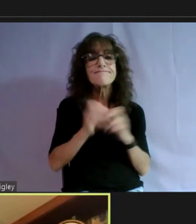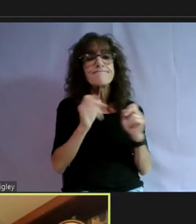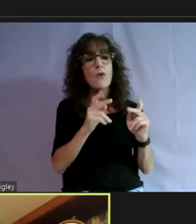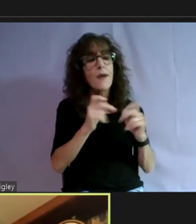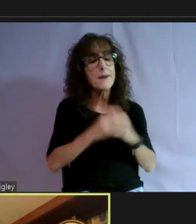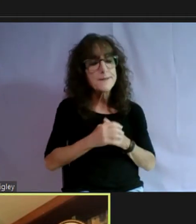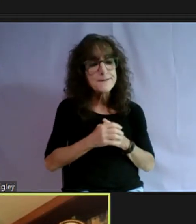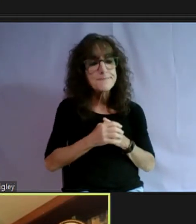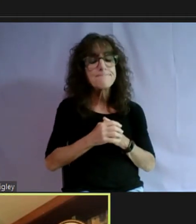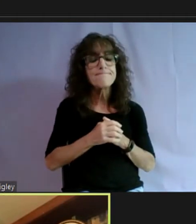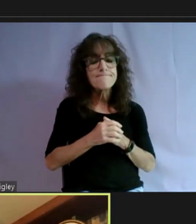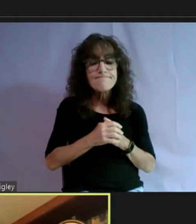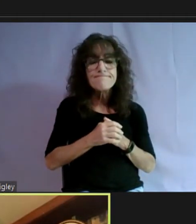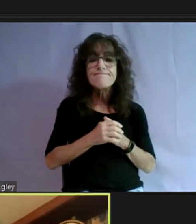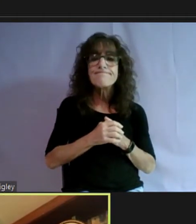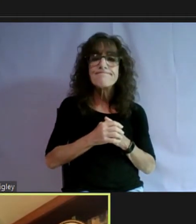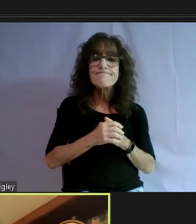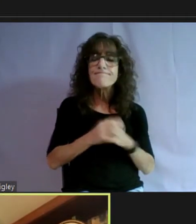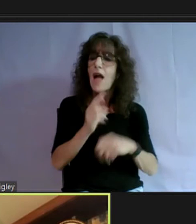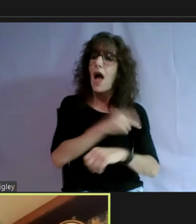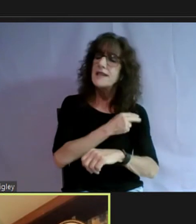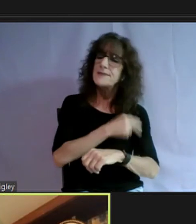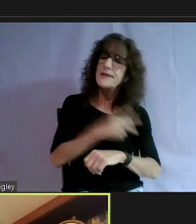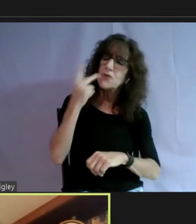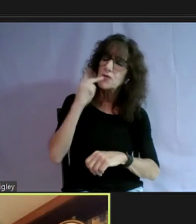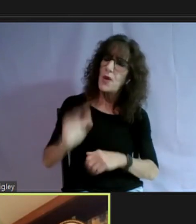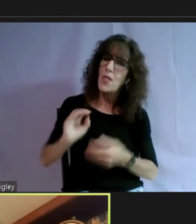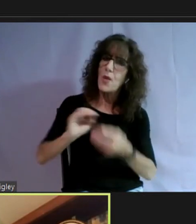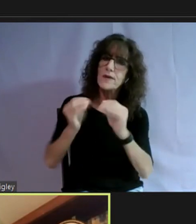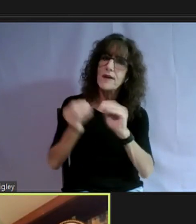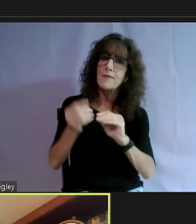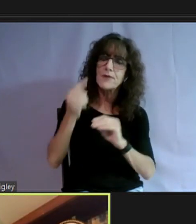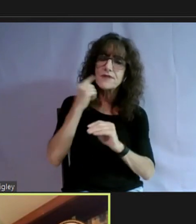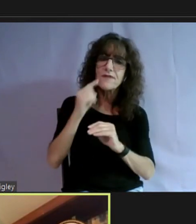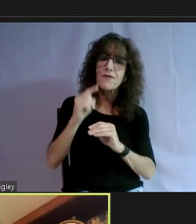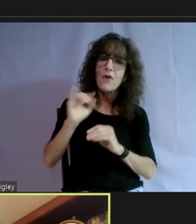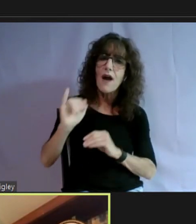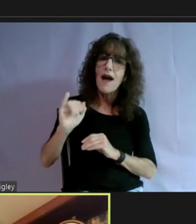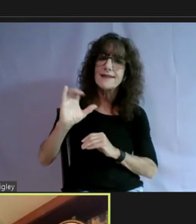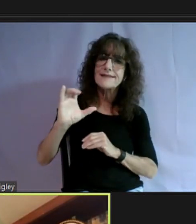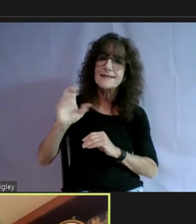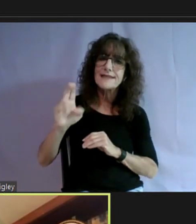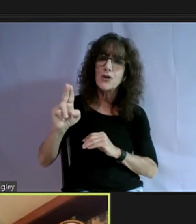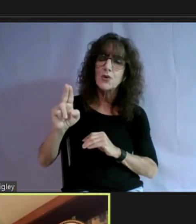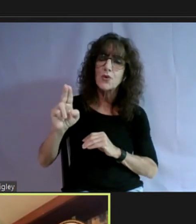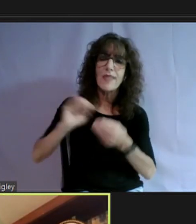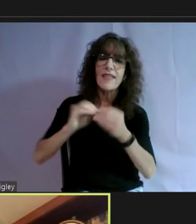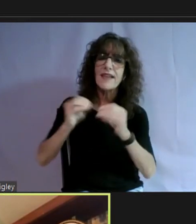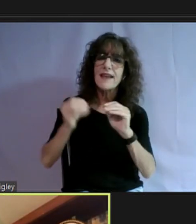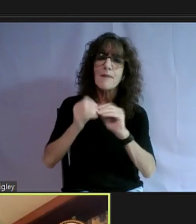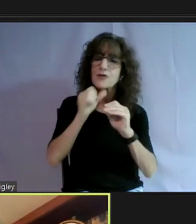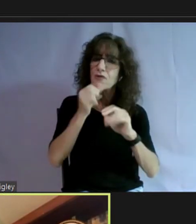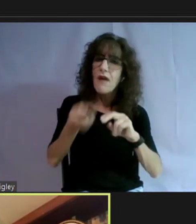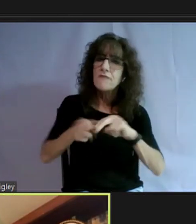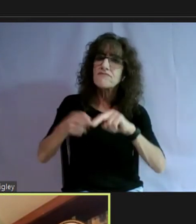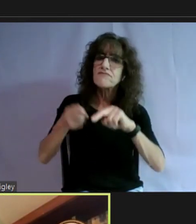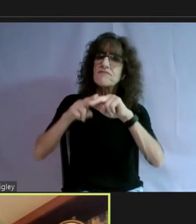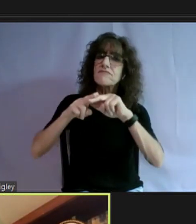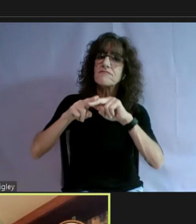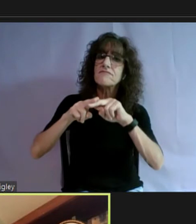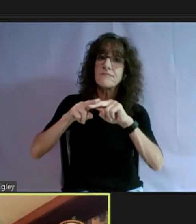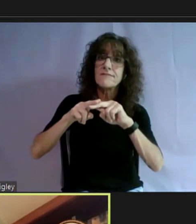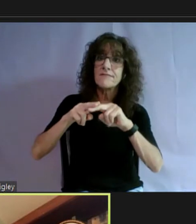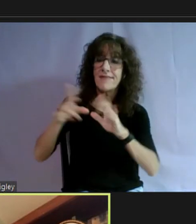Okay. Hospitals are seeing low numbers for acute care and ICU. The numbers are not climbing despite our positivity